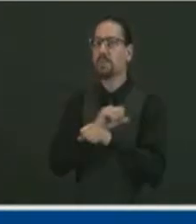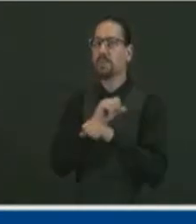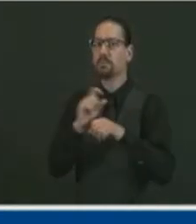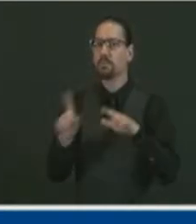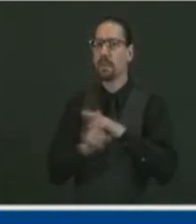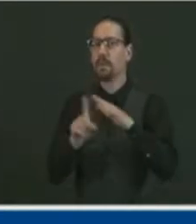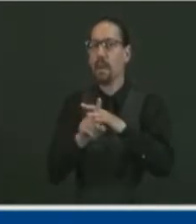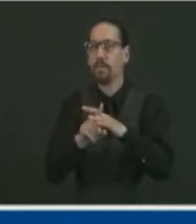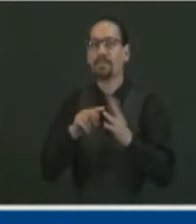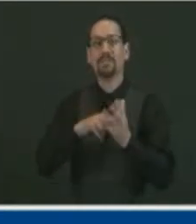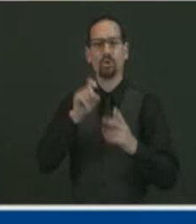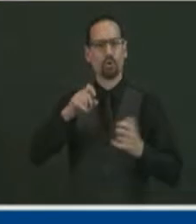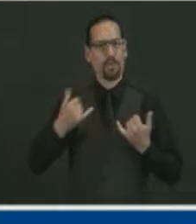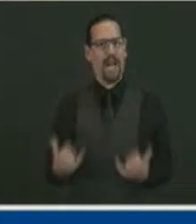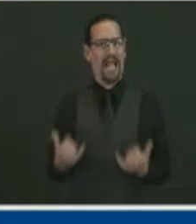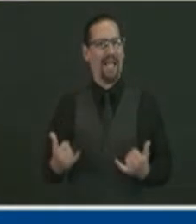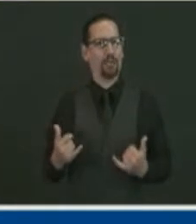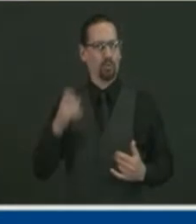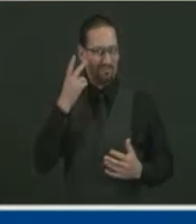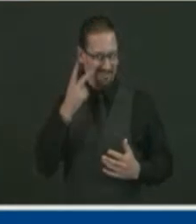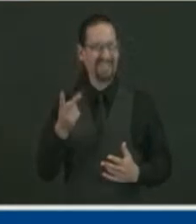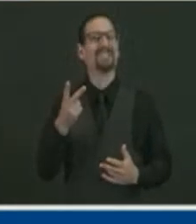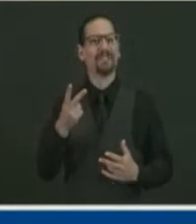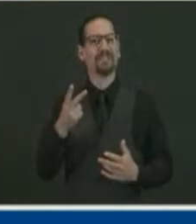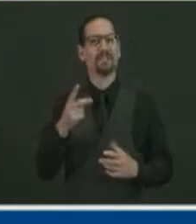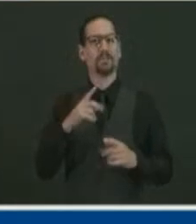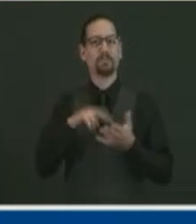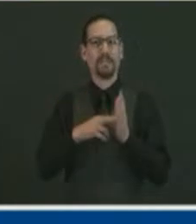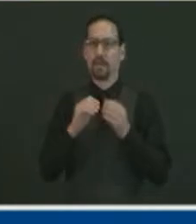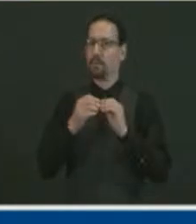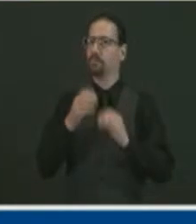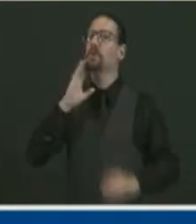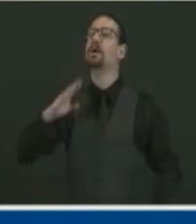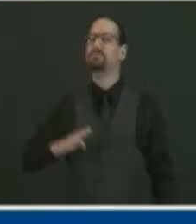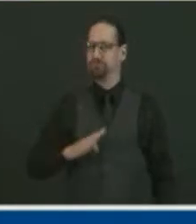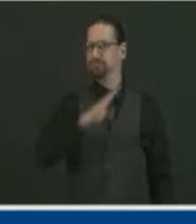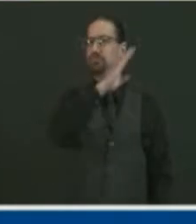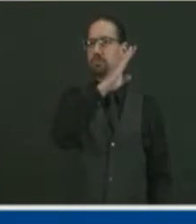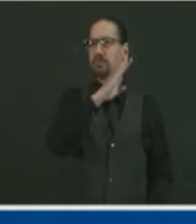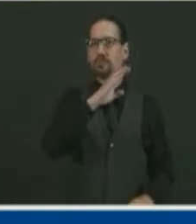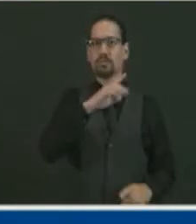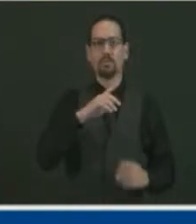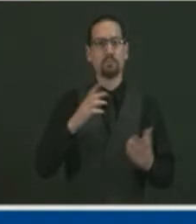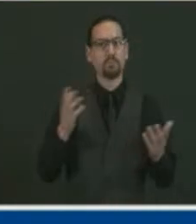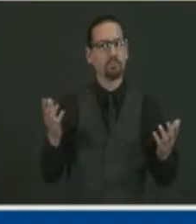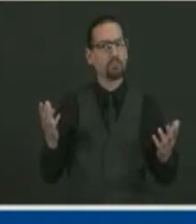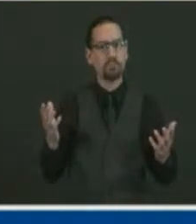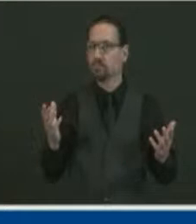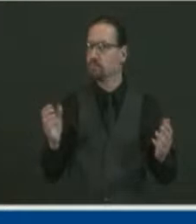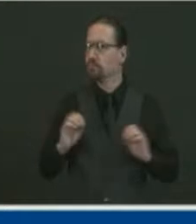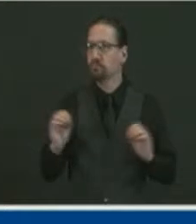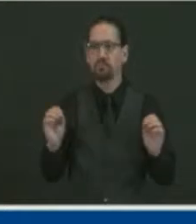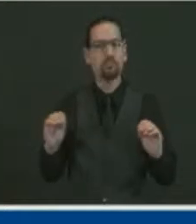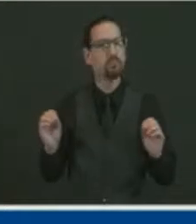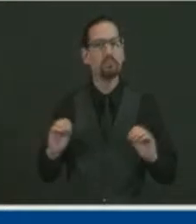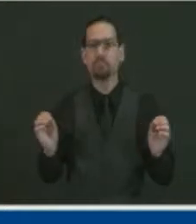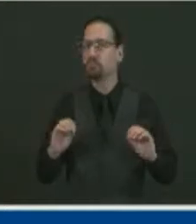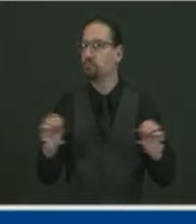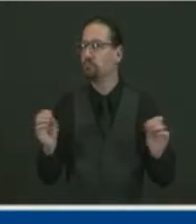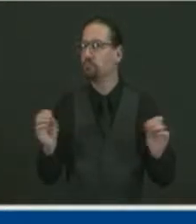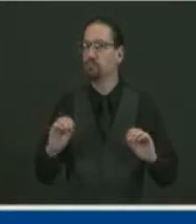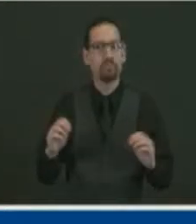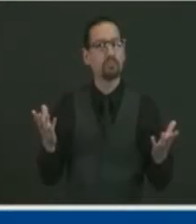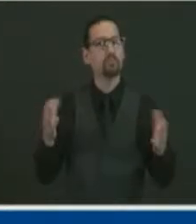be seeing hospitalizations going up now, cases going up now. The fact that we're not seeing that is great and should give